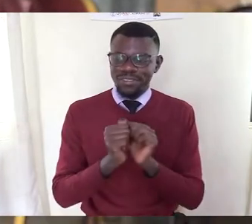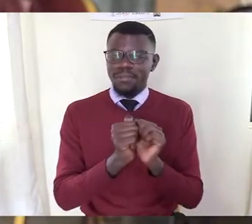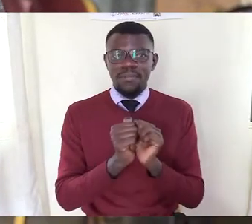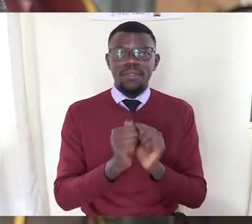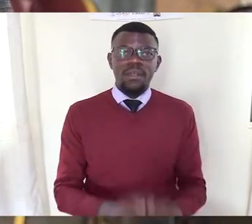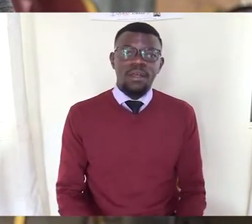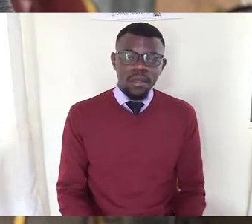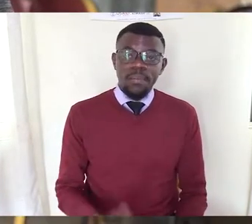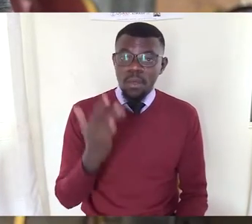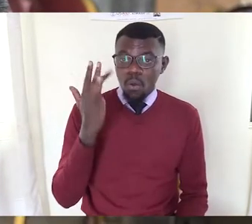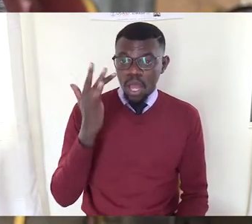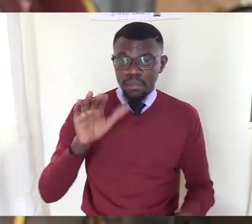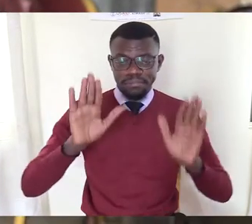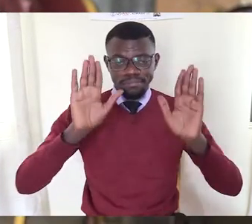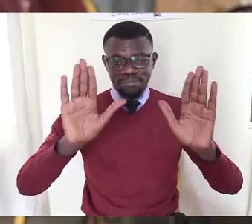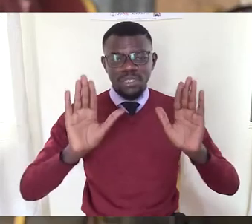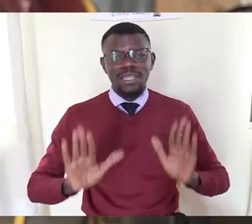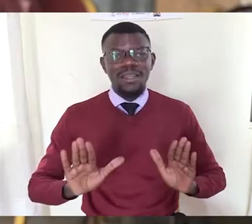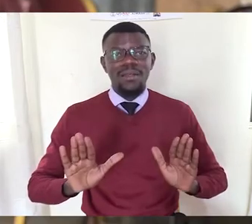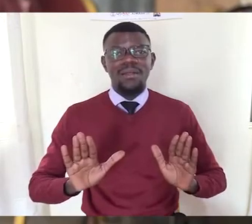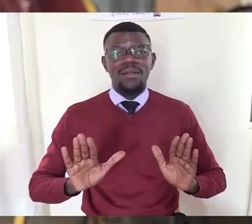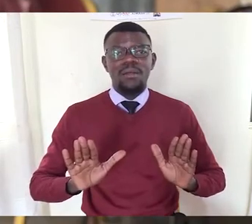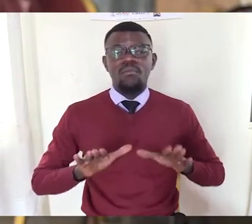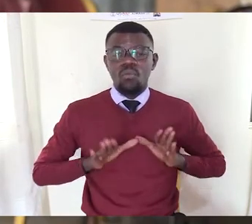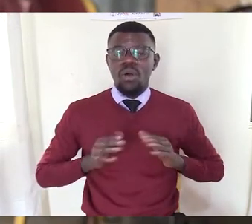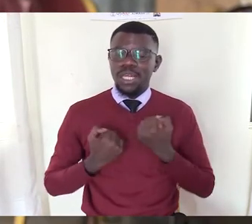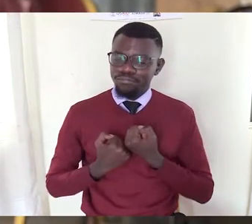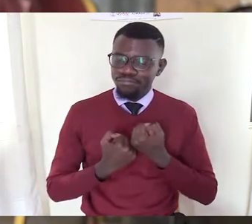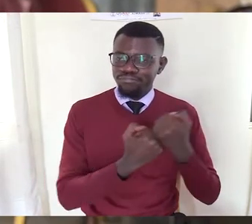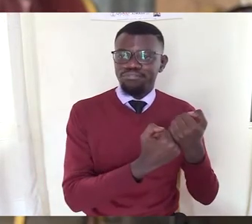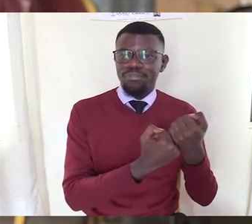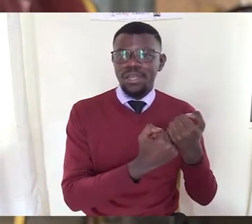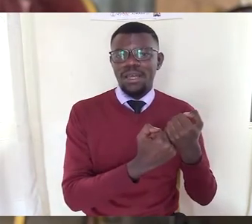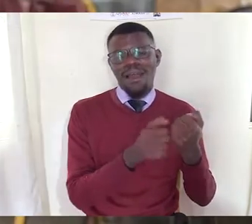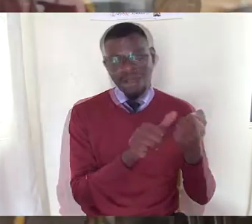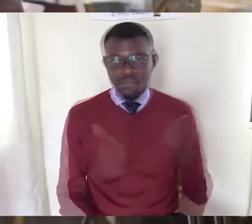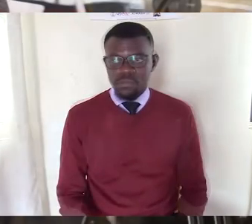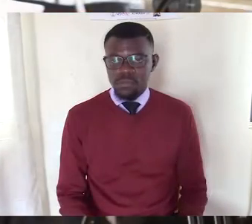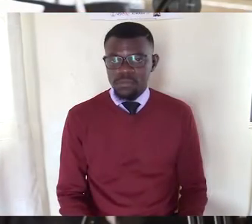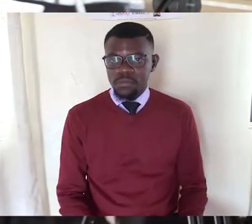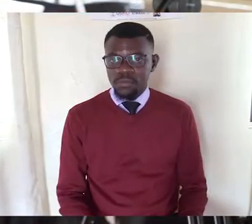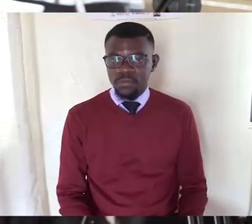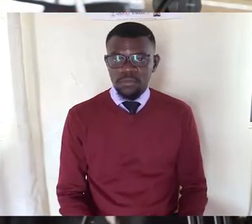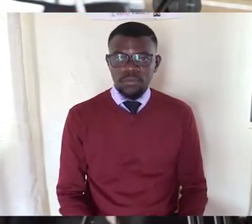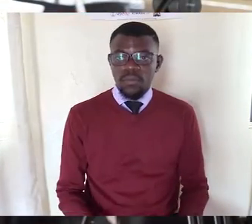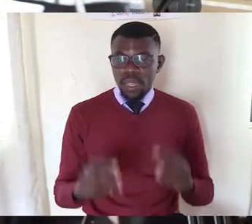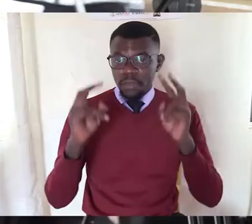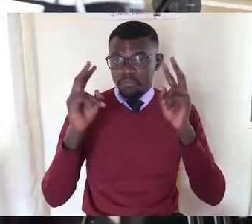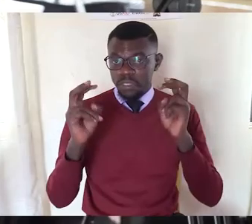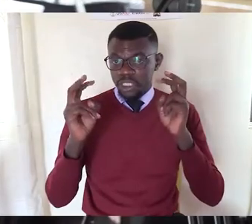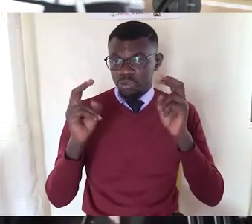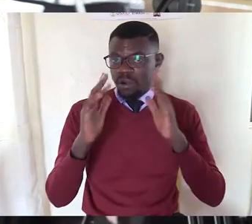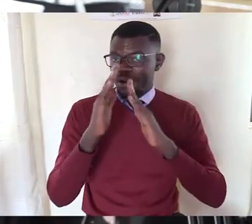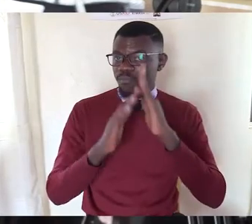because it is important that women must be able to support fellow women. The title of a